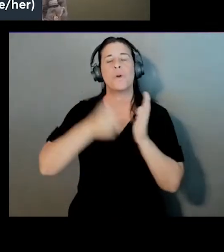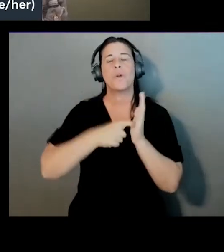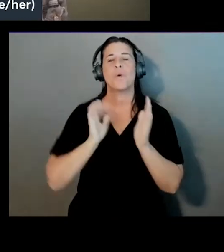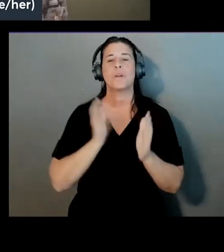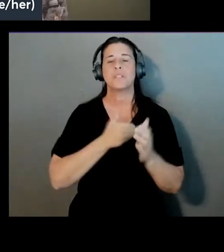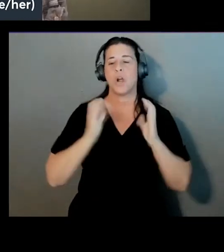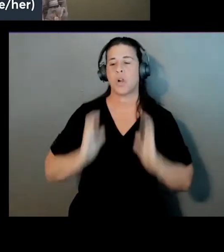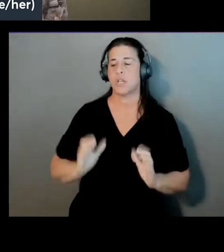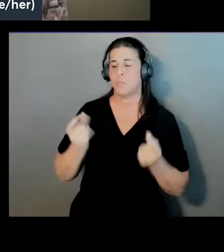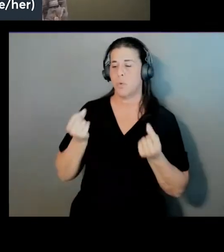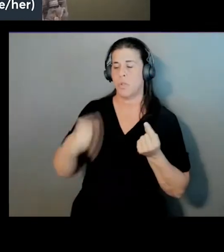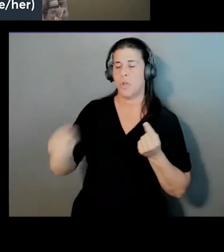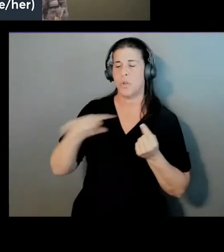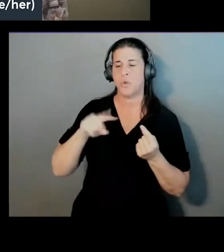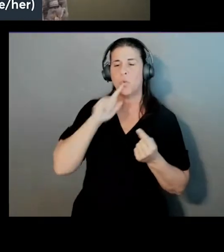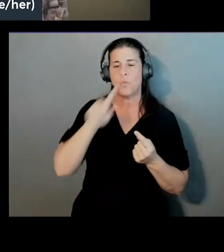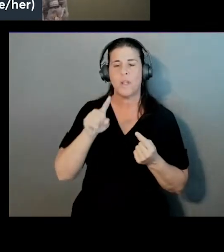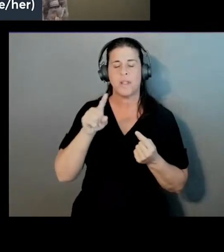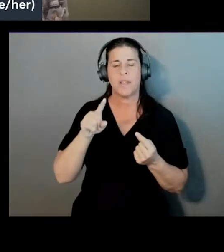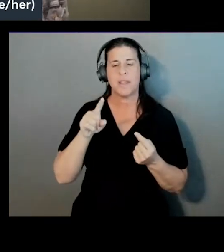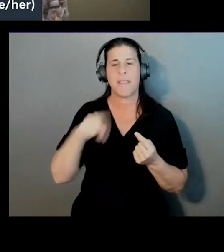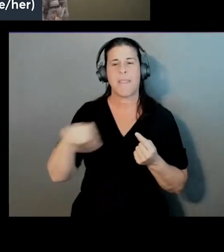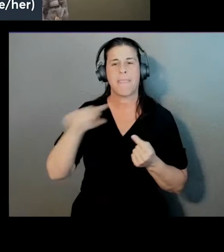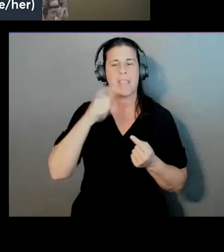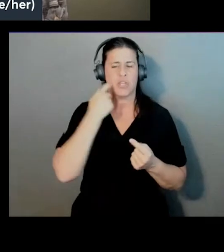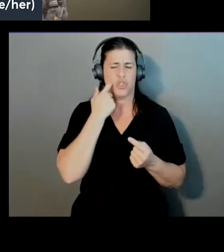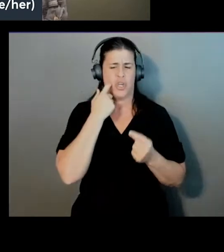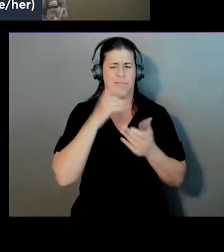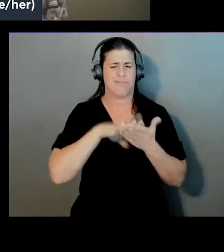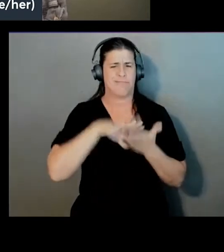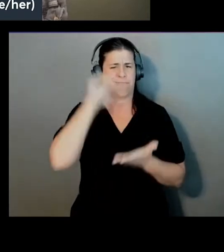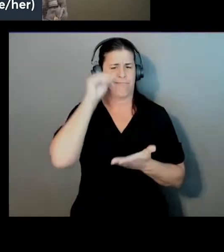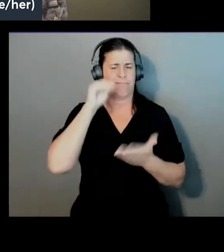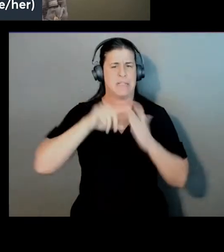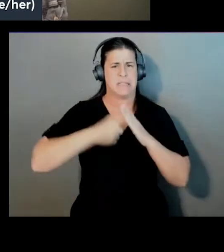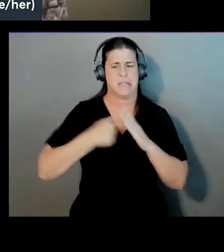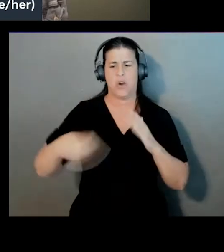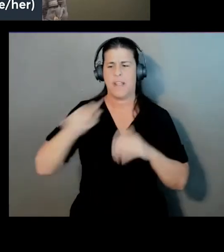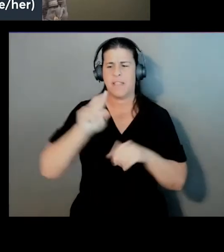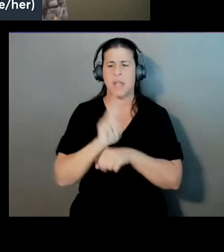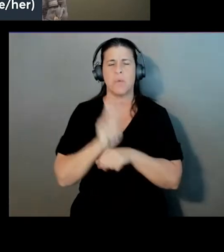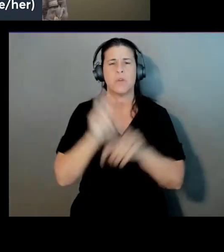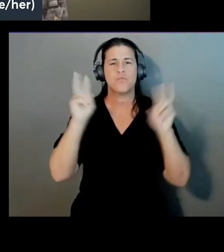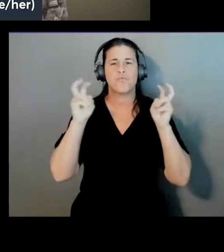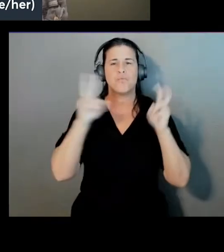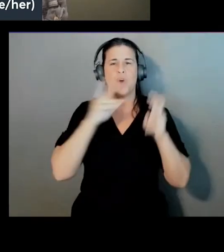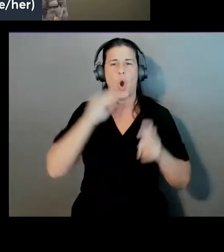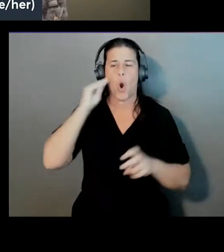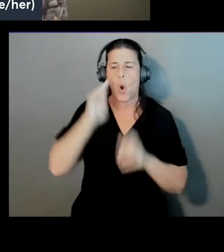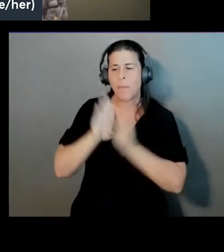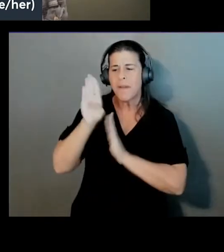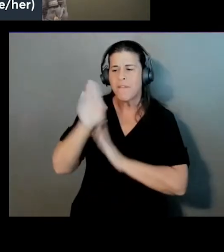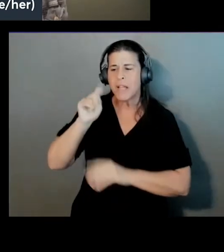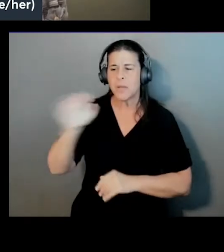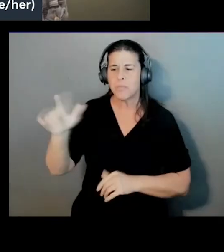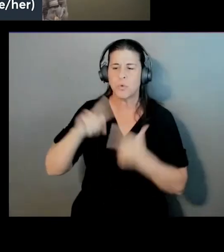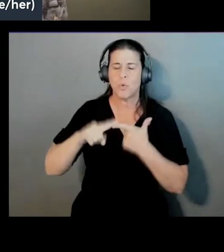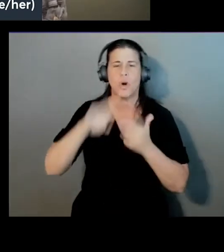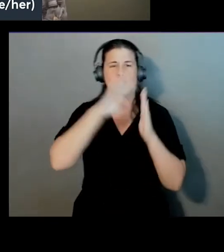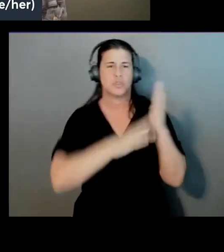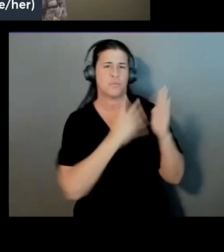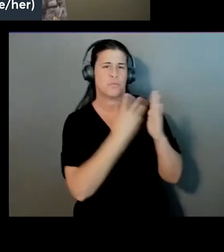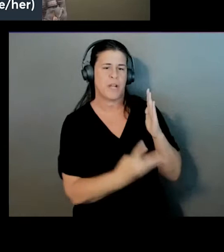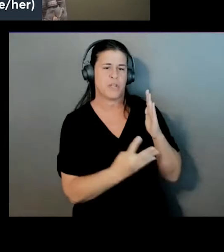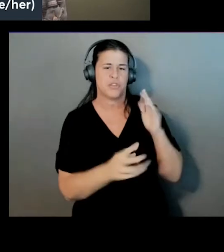do, especially customers just starting out, is that they were using homegrown tools such as spreadsheets that they would use to